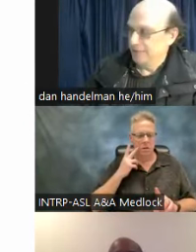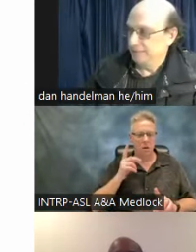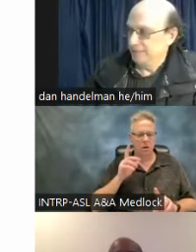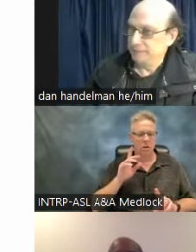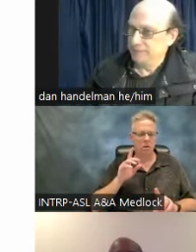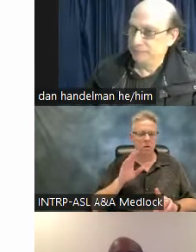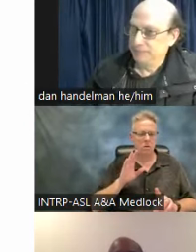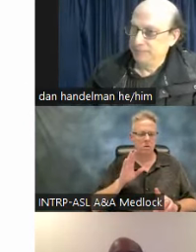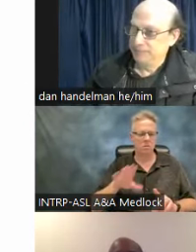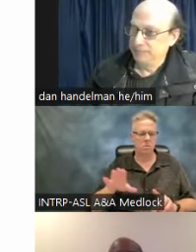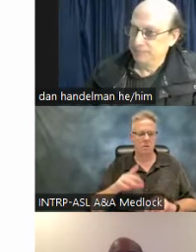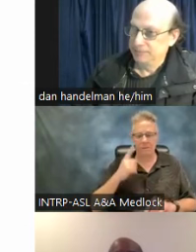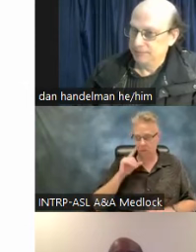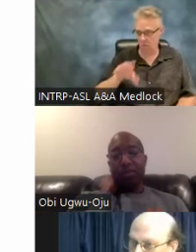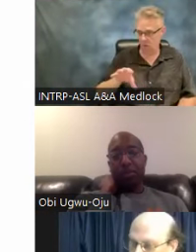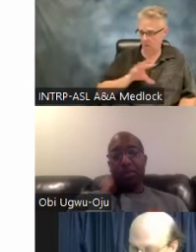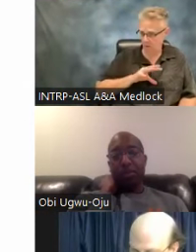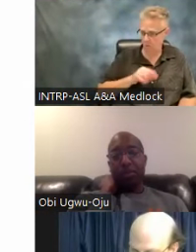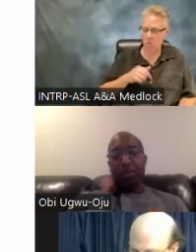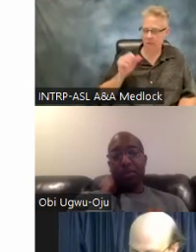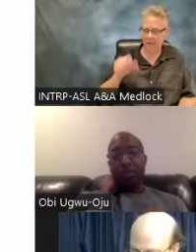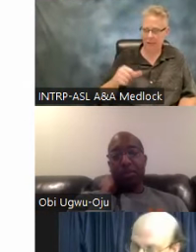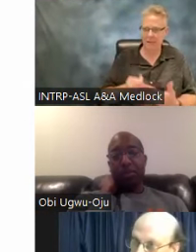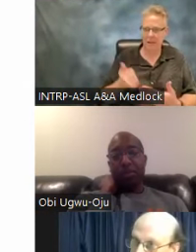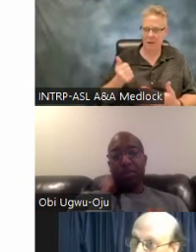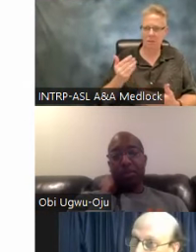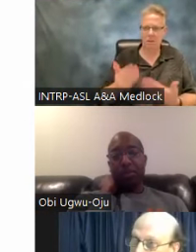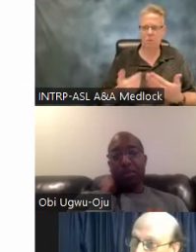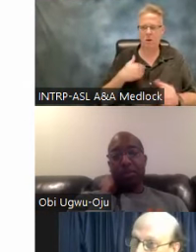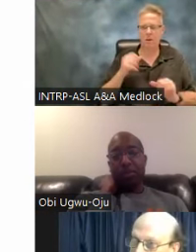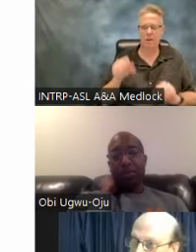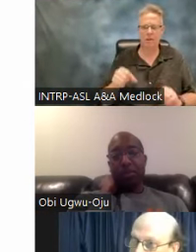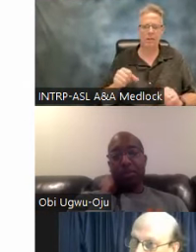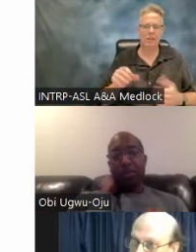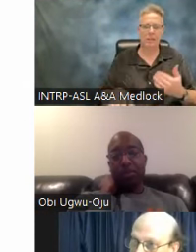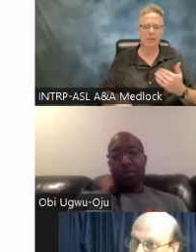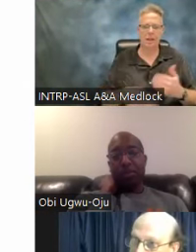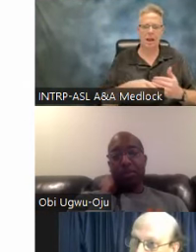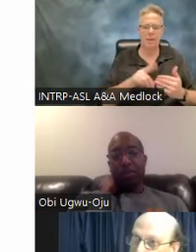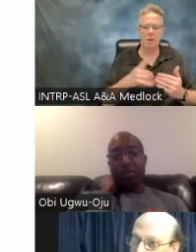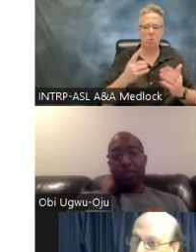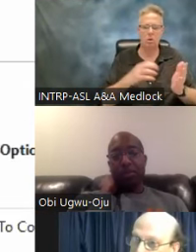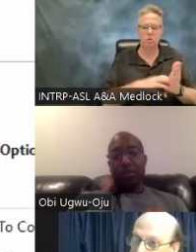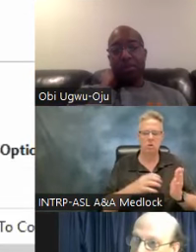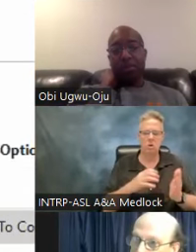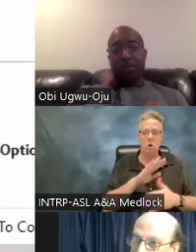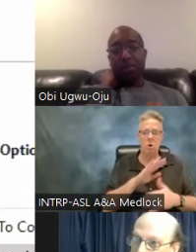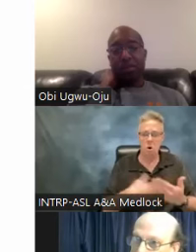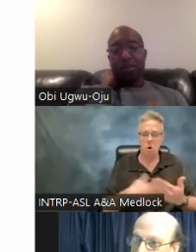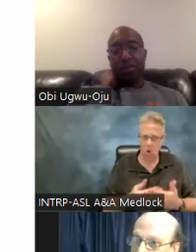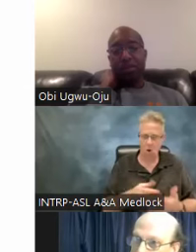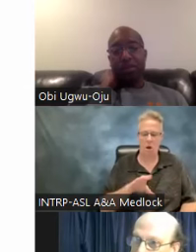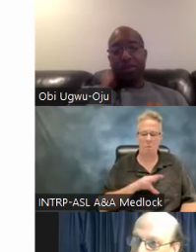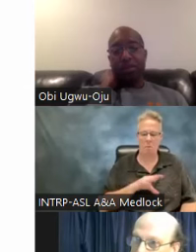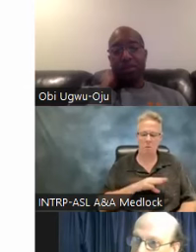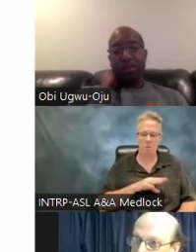Yeah, I mean, if it's for body cam footage, then we can take it out, but maybe we could also add to that section, like all body cam